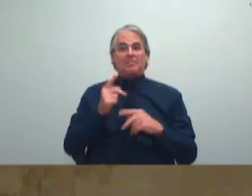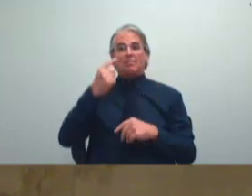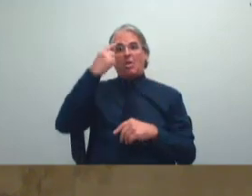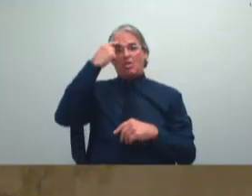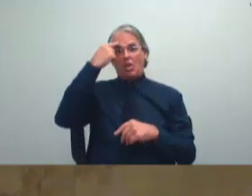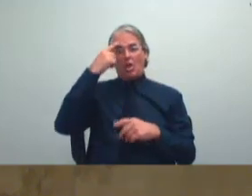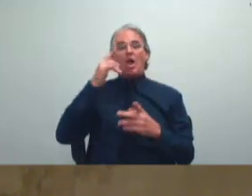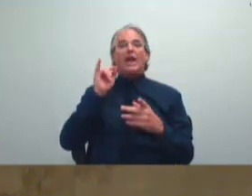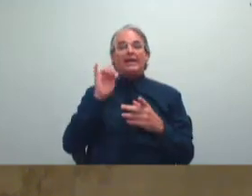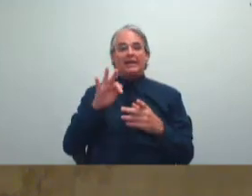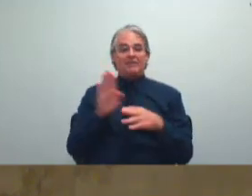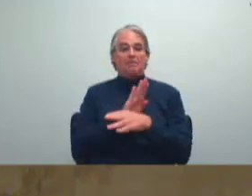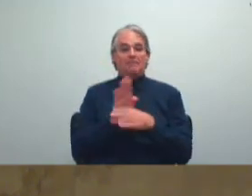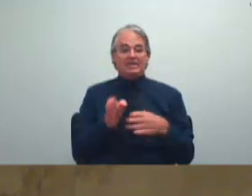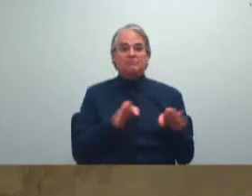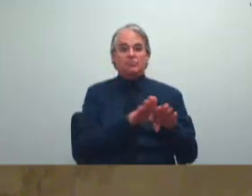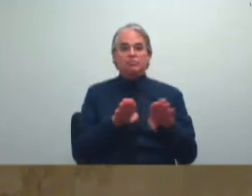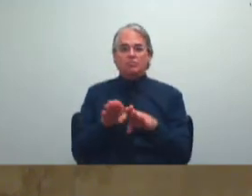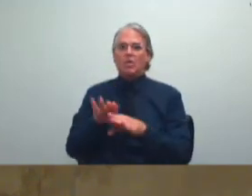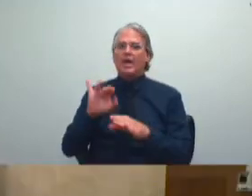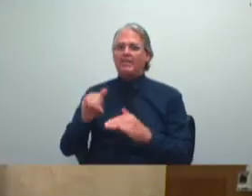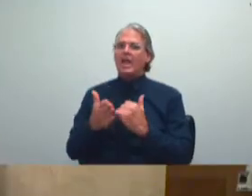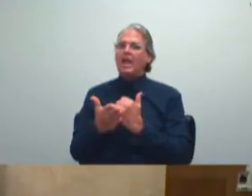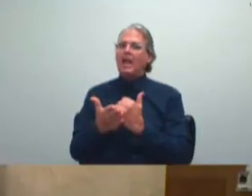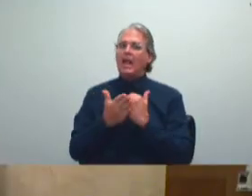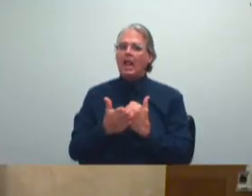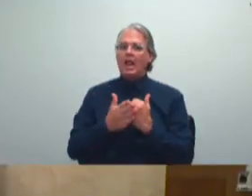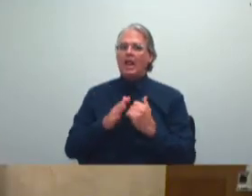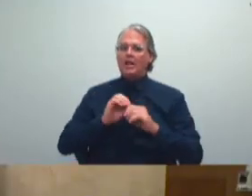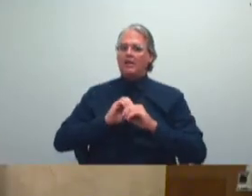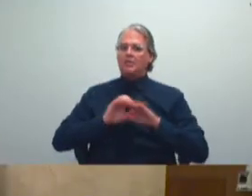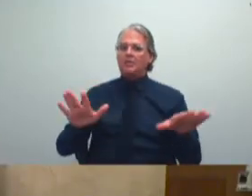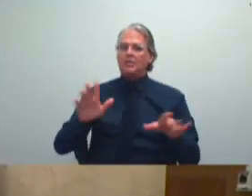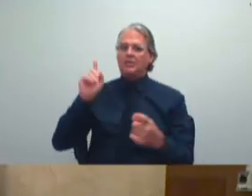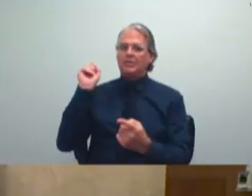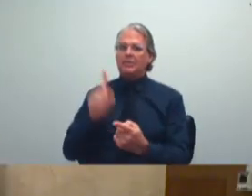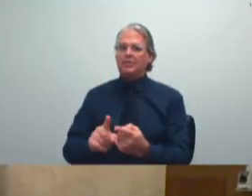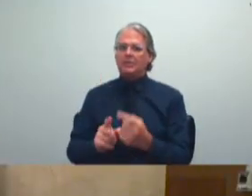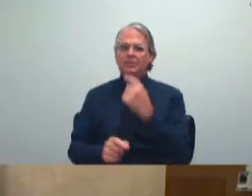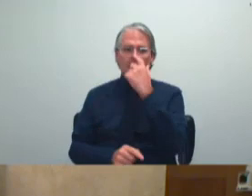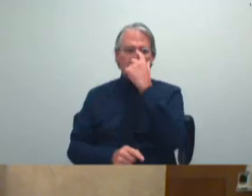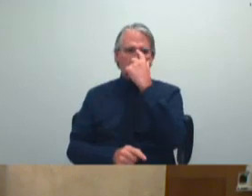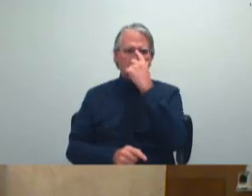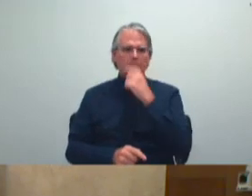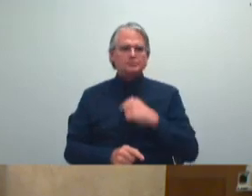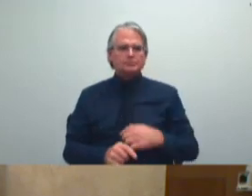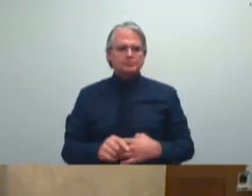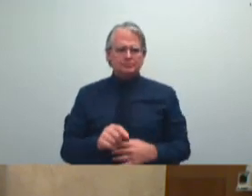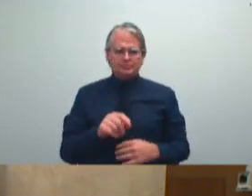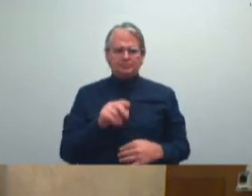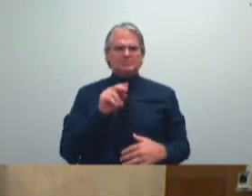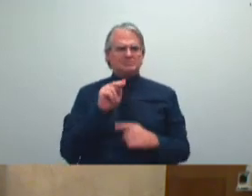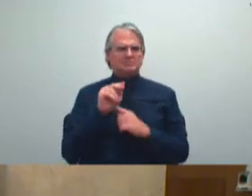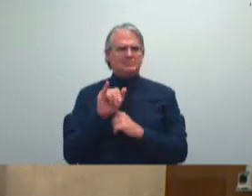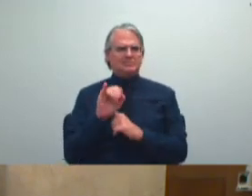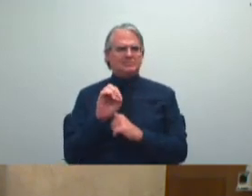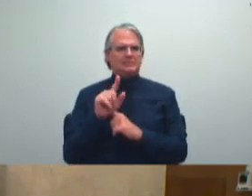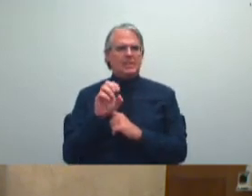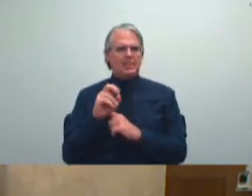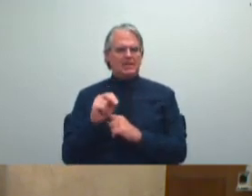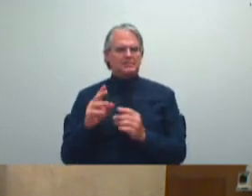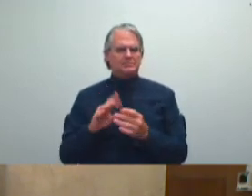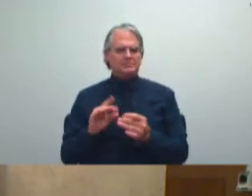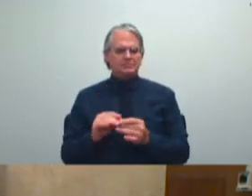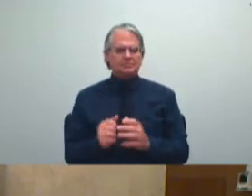well. Can you talk to that? Yeah, we were quite lucky in really mid-March when